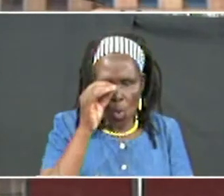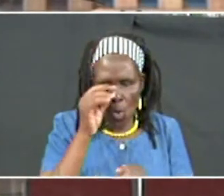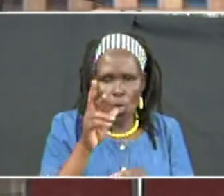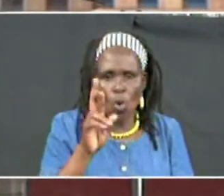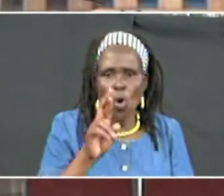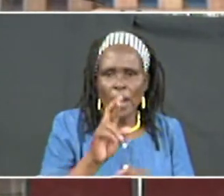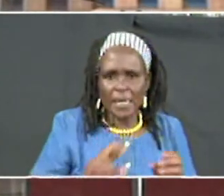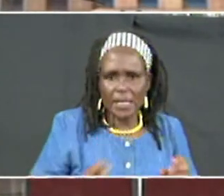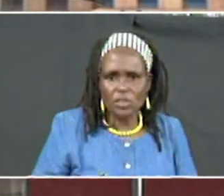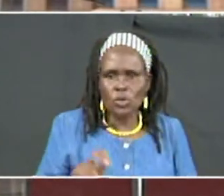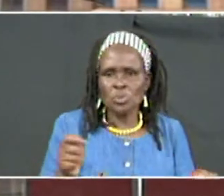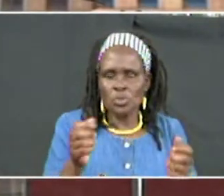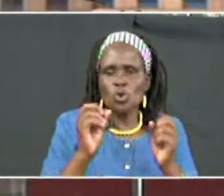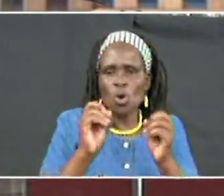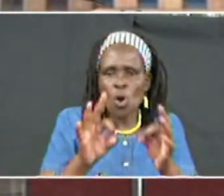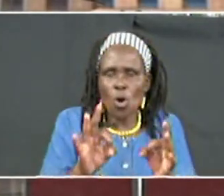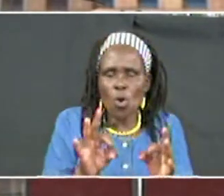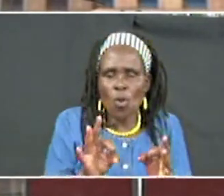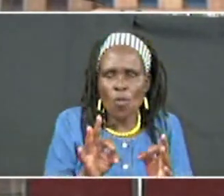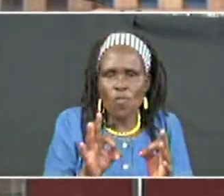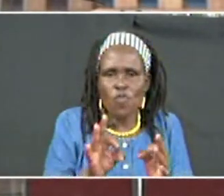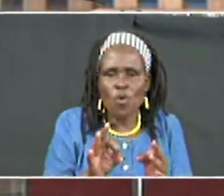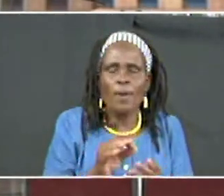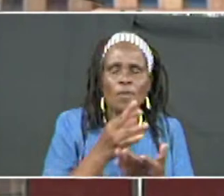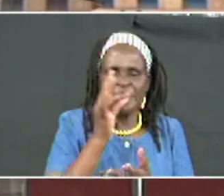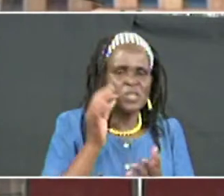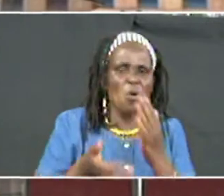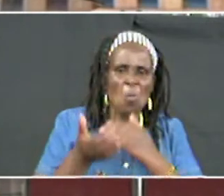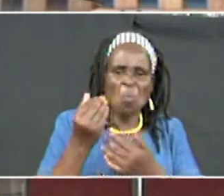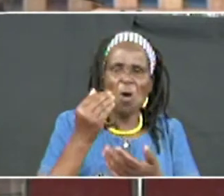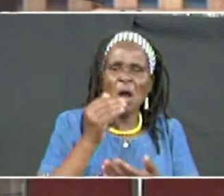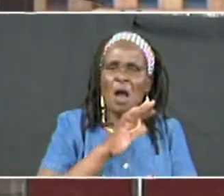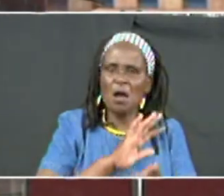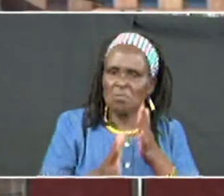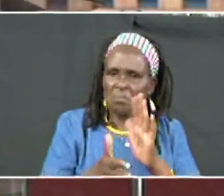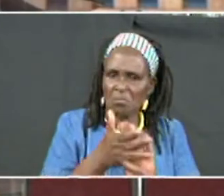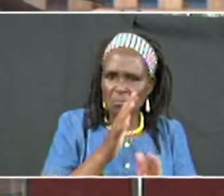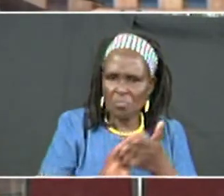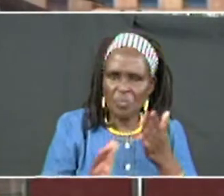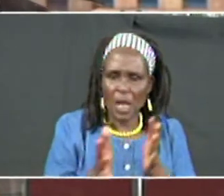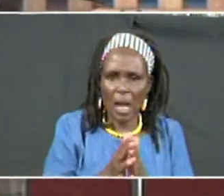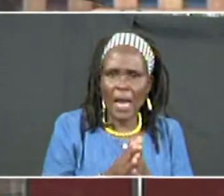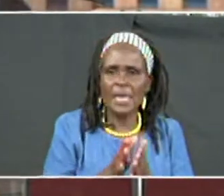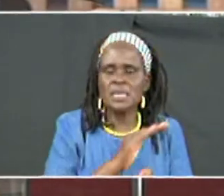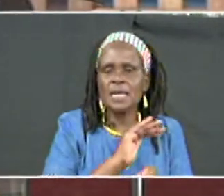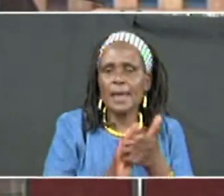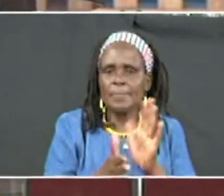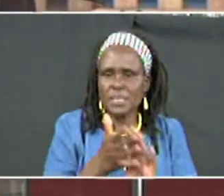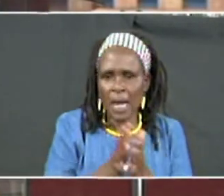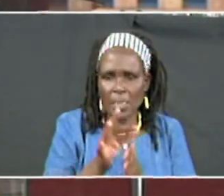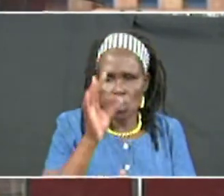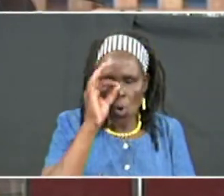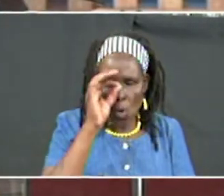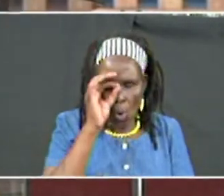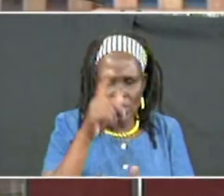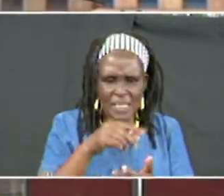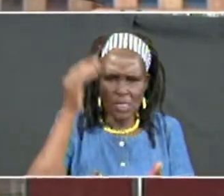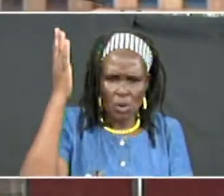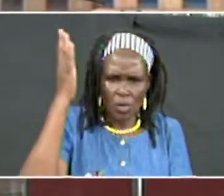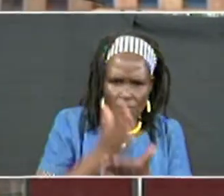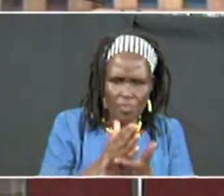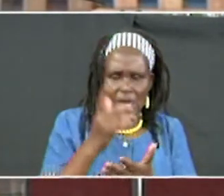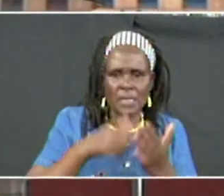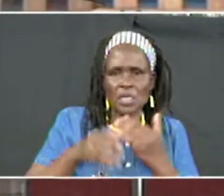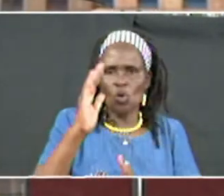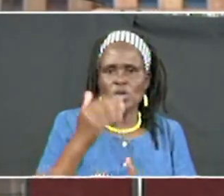rituals of fasting were empty, hollow, and devoid of substance. Theirs was a confirmation of what God had